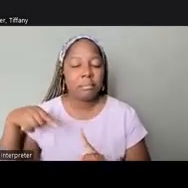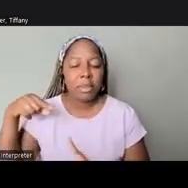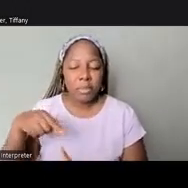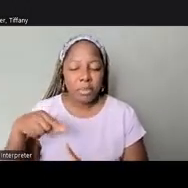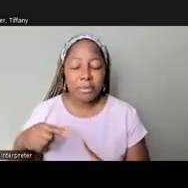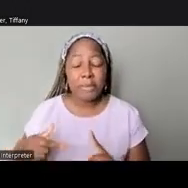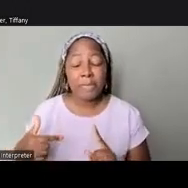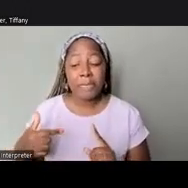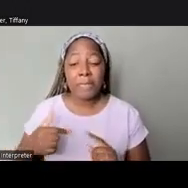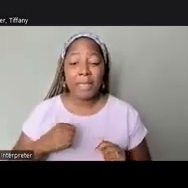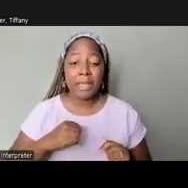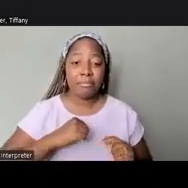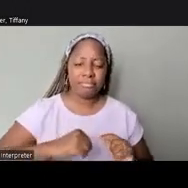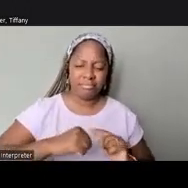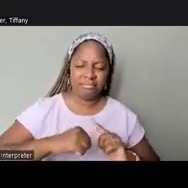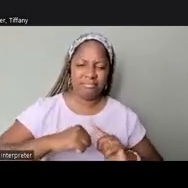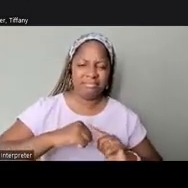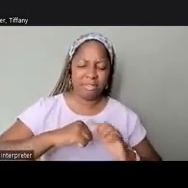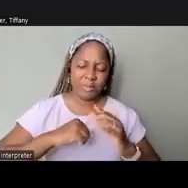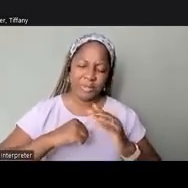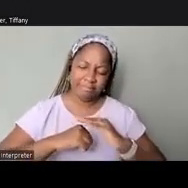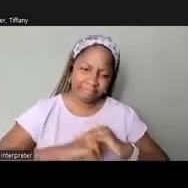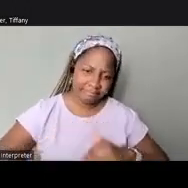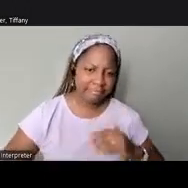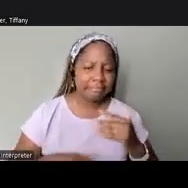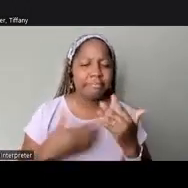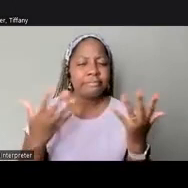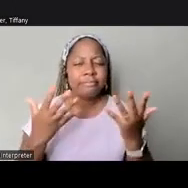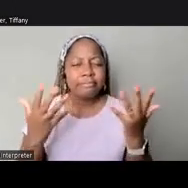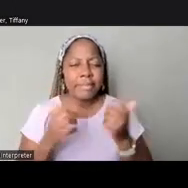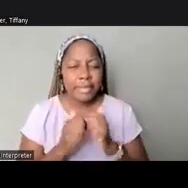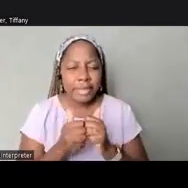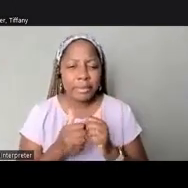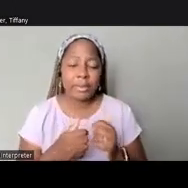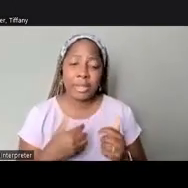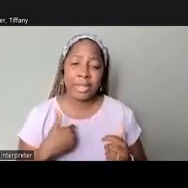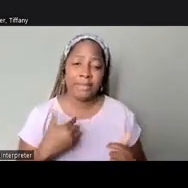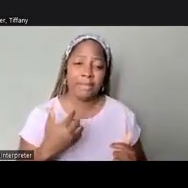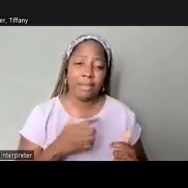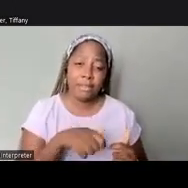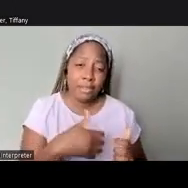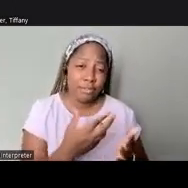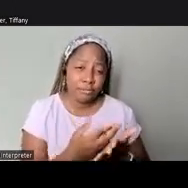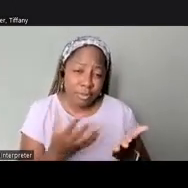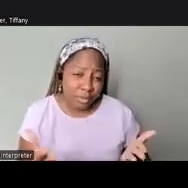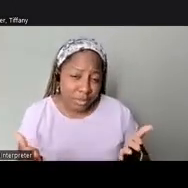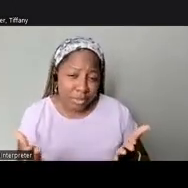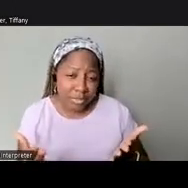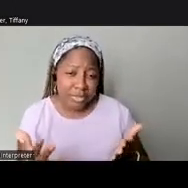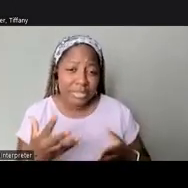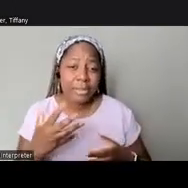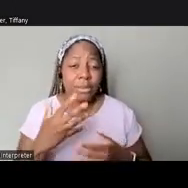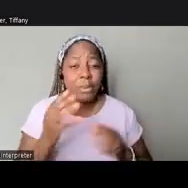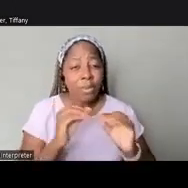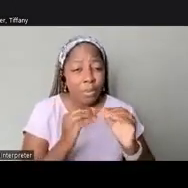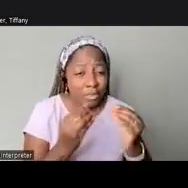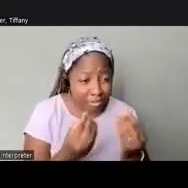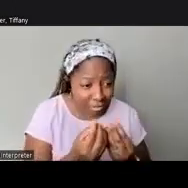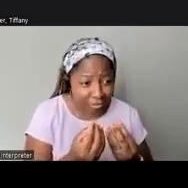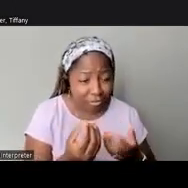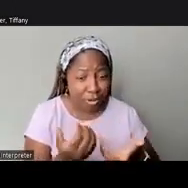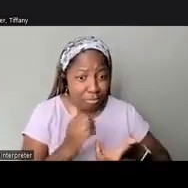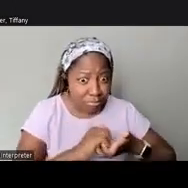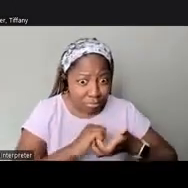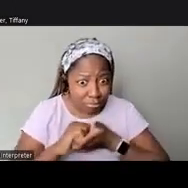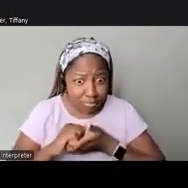resistance and resources, organizational resistance and resources, and then we have our internal resistance and our internal resources. And that's what we want to